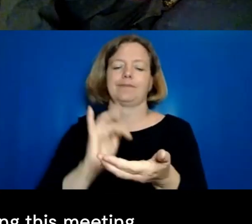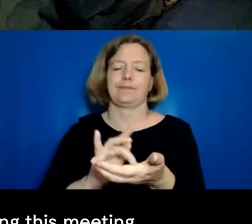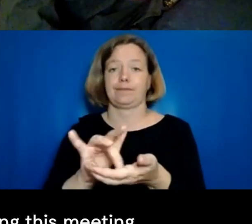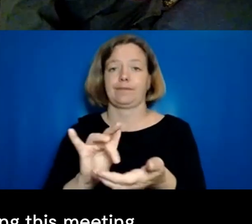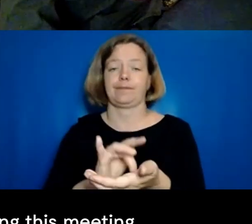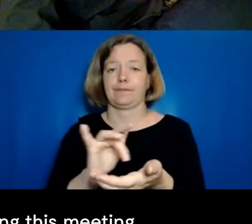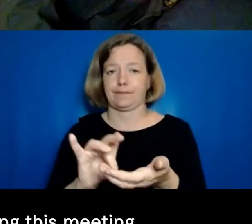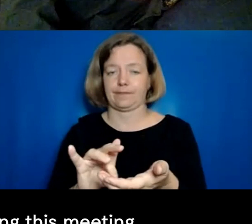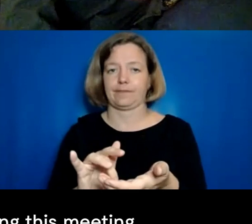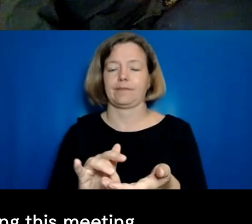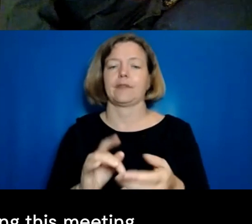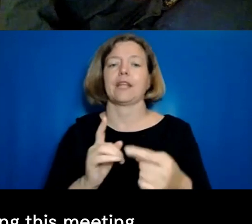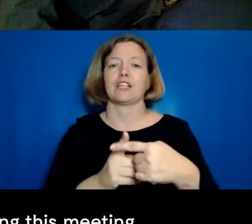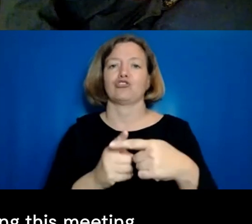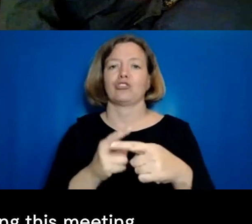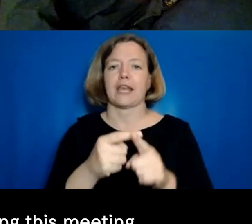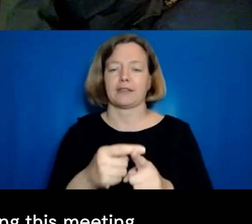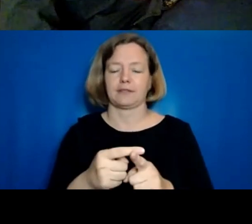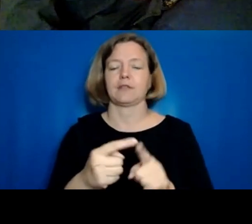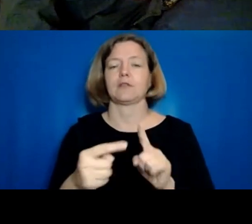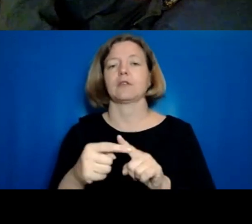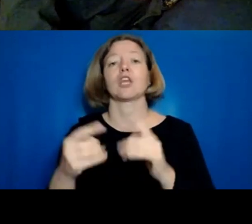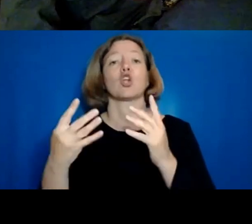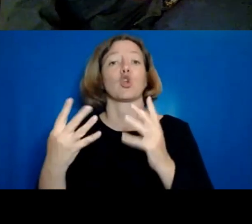keys *9.